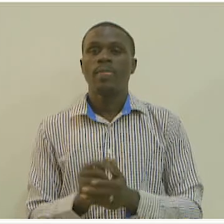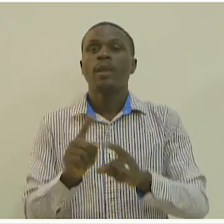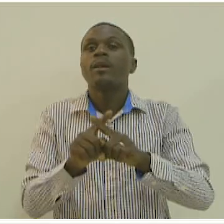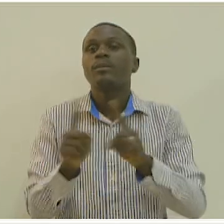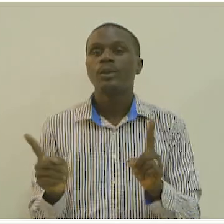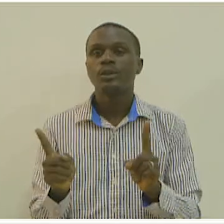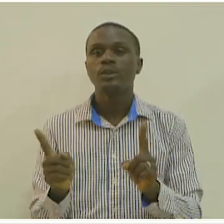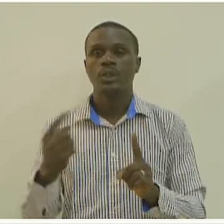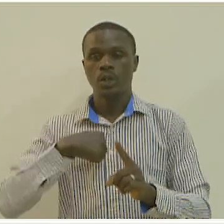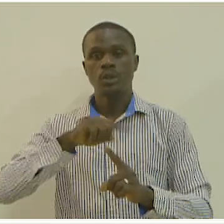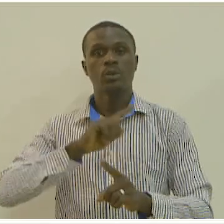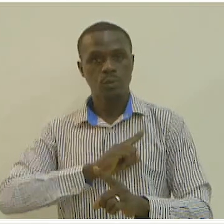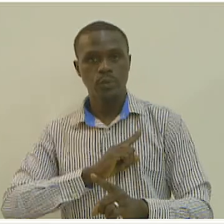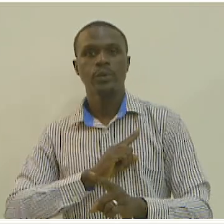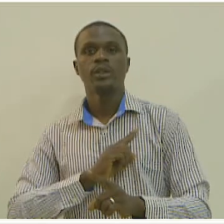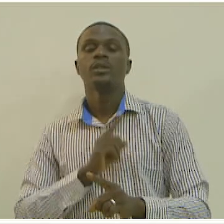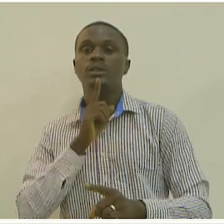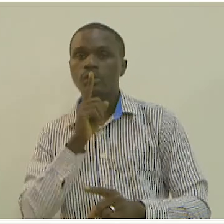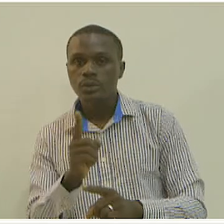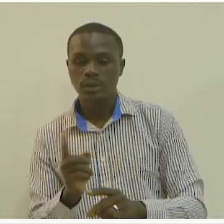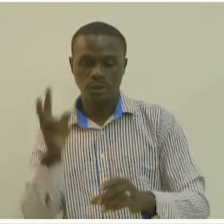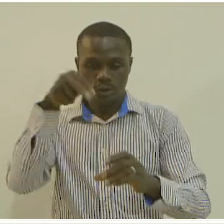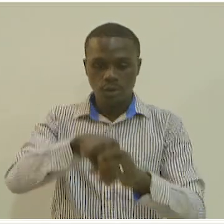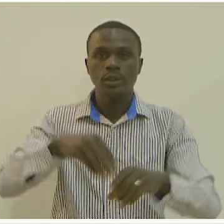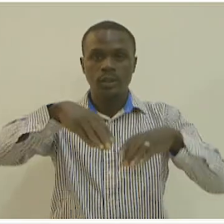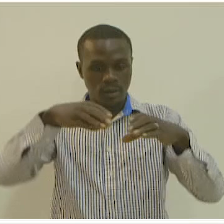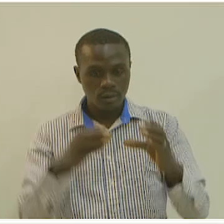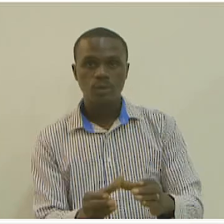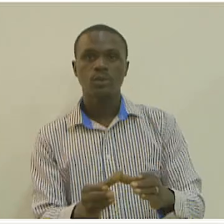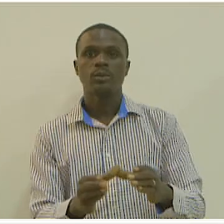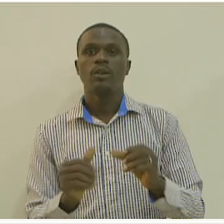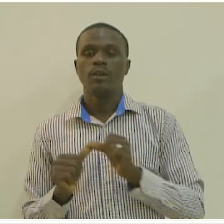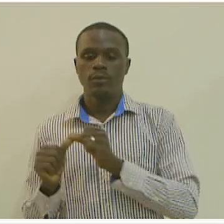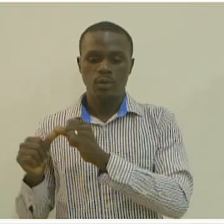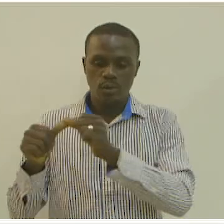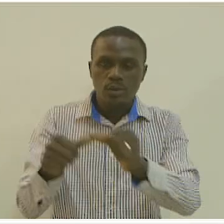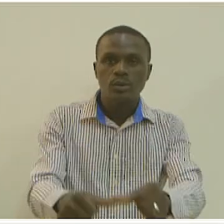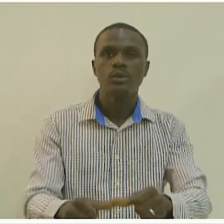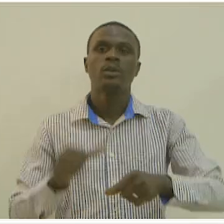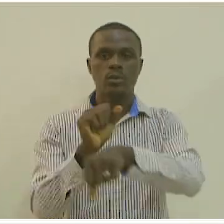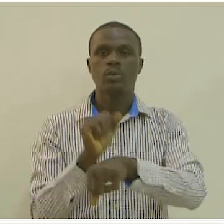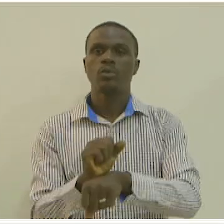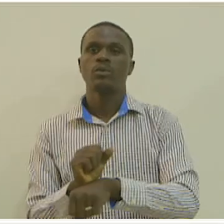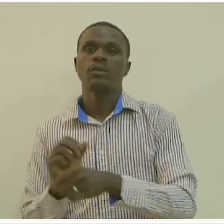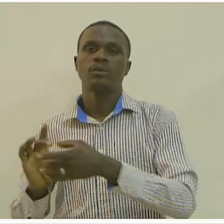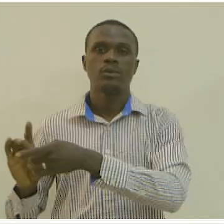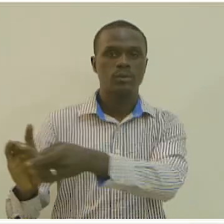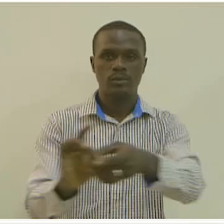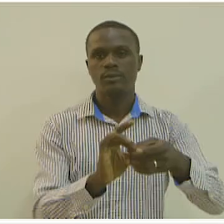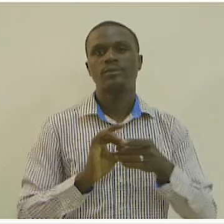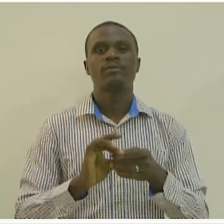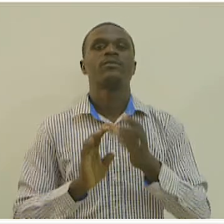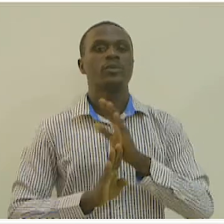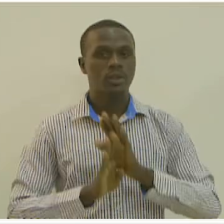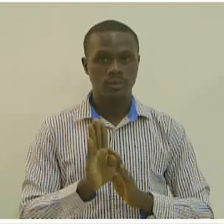are also part of the team of moral guarantors of the entire Agreement for National Unity. I would like to take